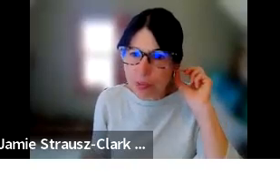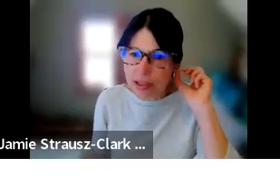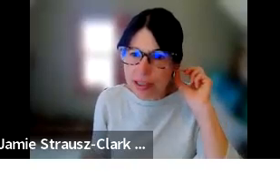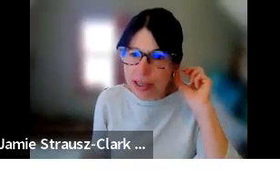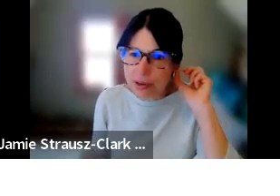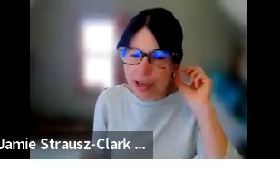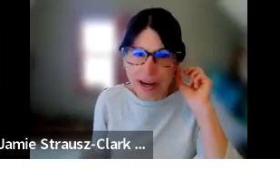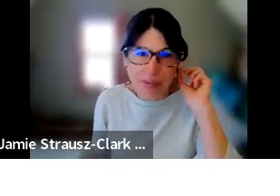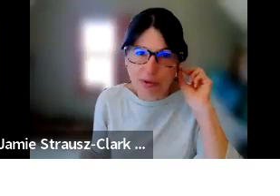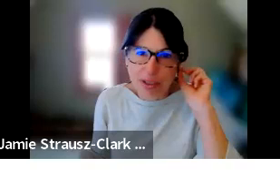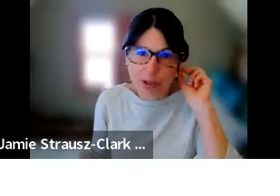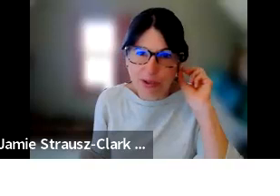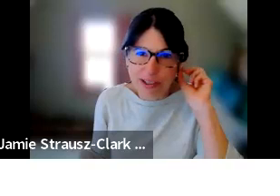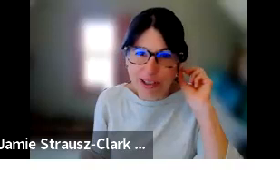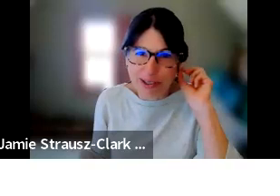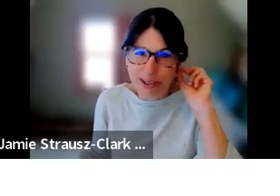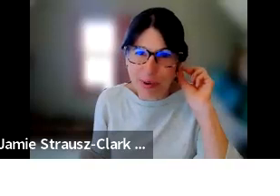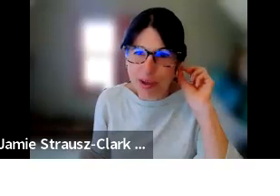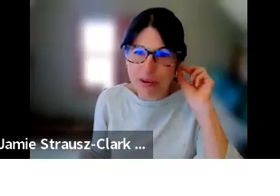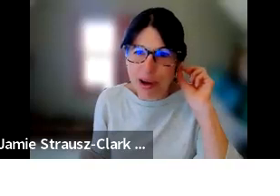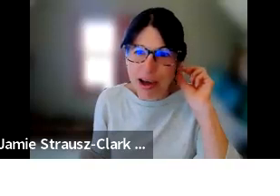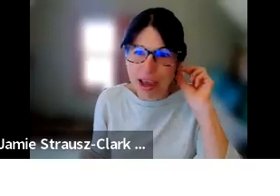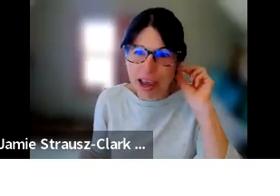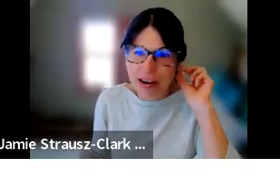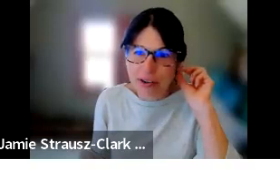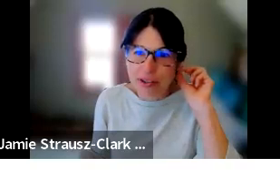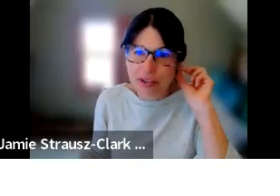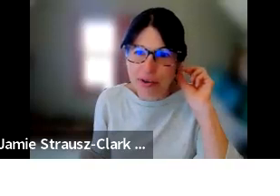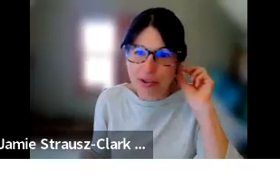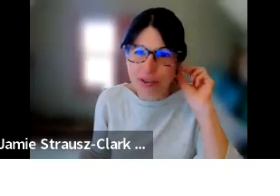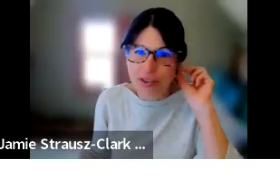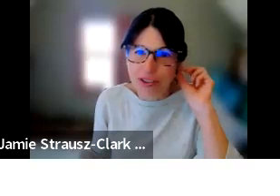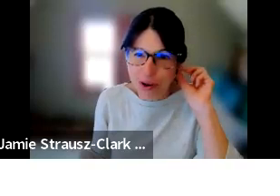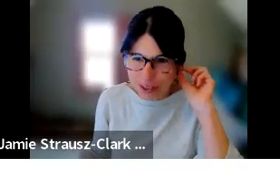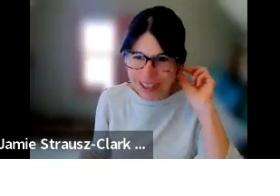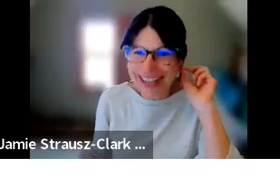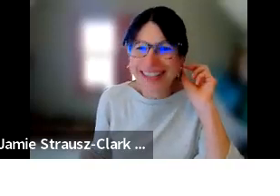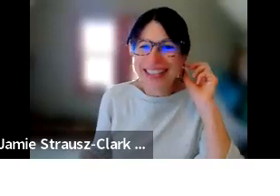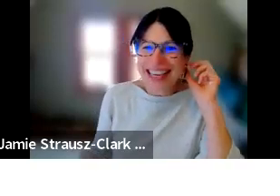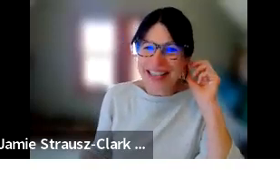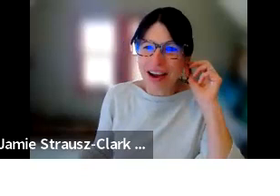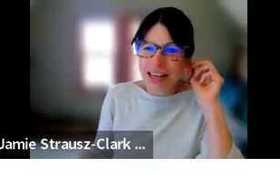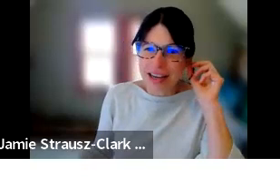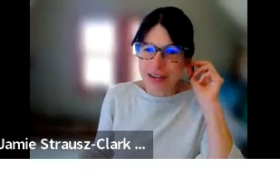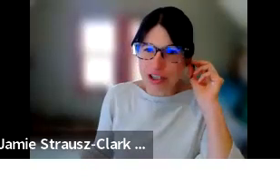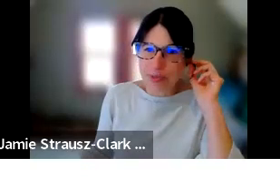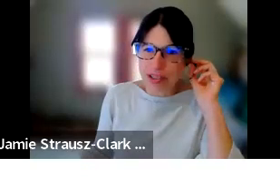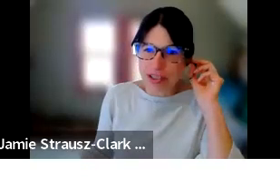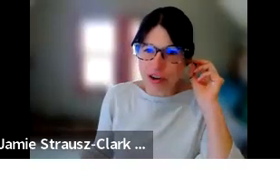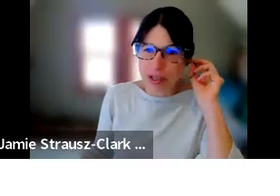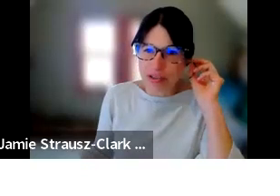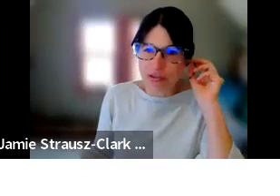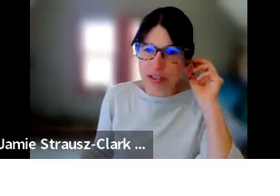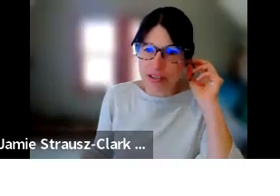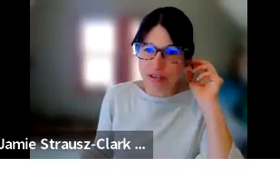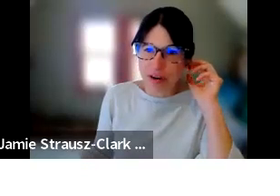In response to Kim, and I'm going to mispronounce this too, so Kim, I'm with you. Anosognosia is not a diagnosis, but it's a